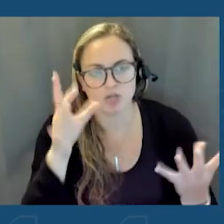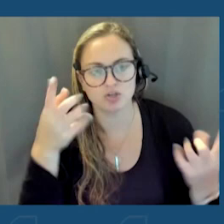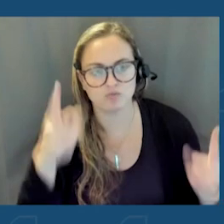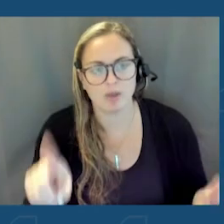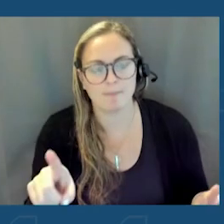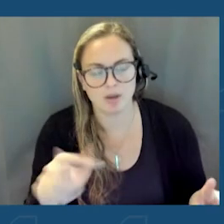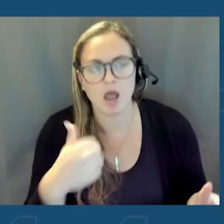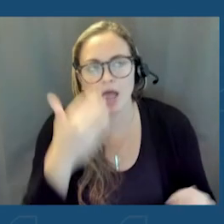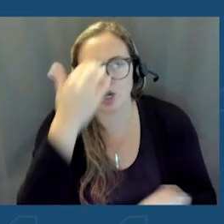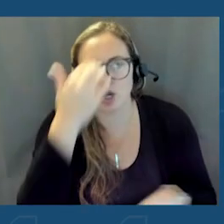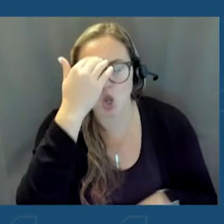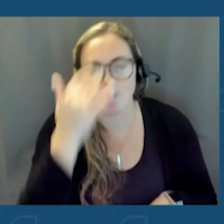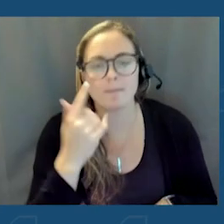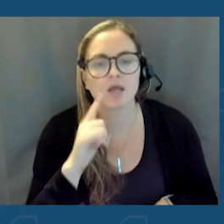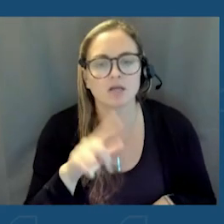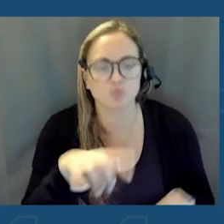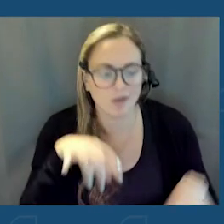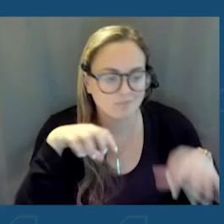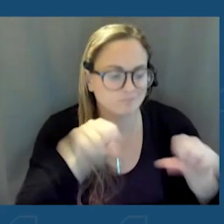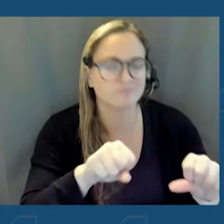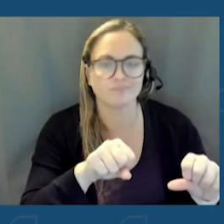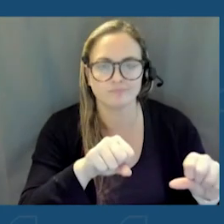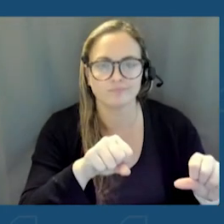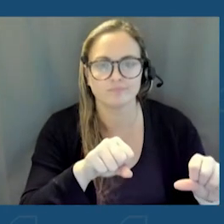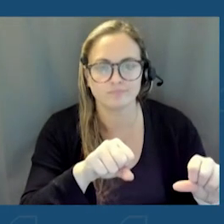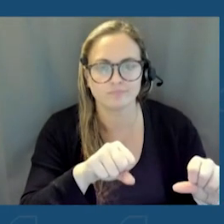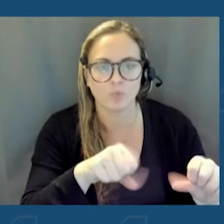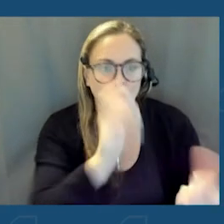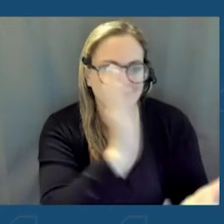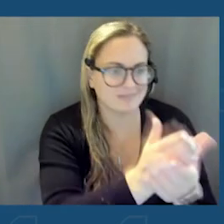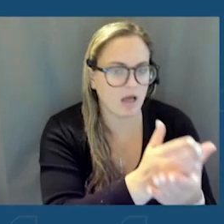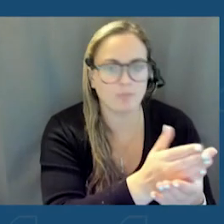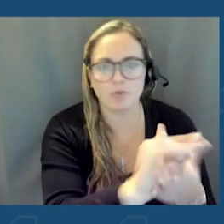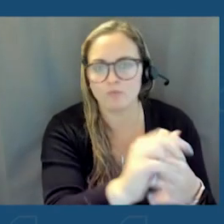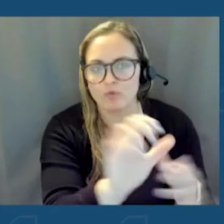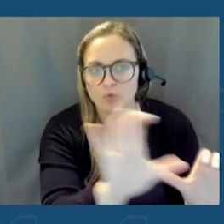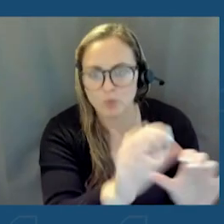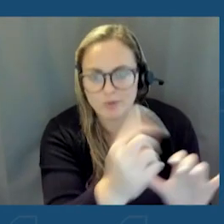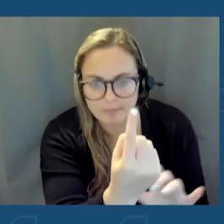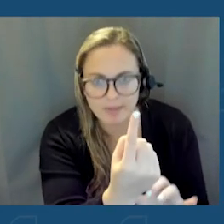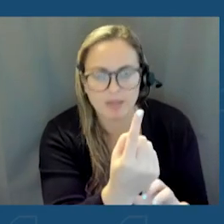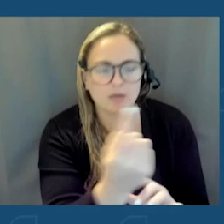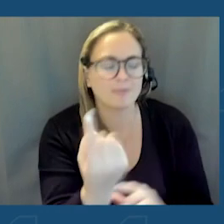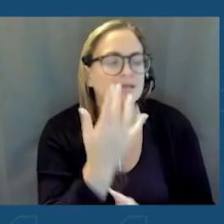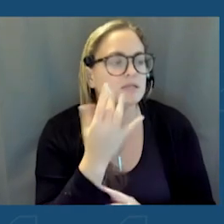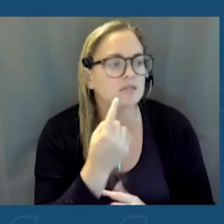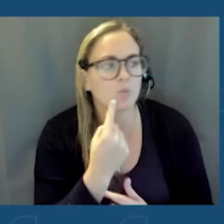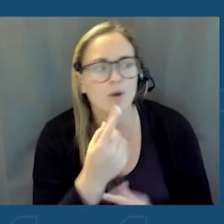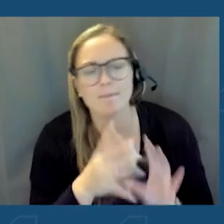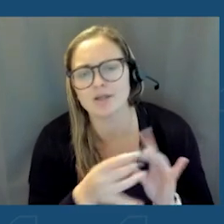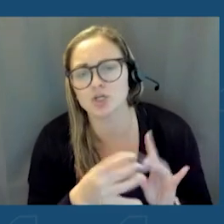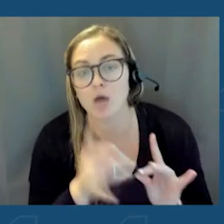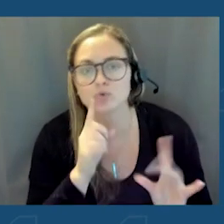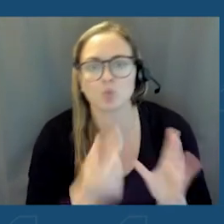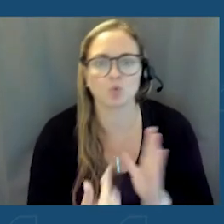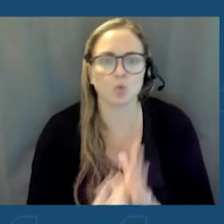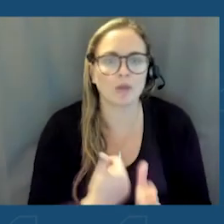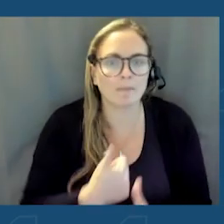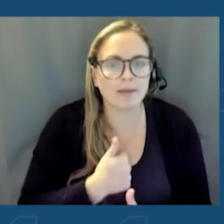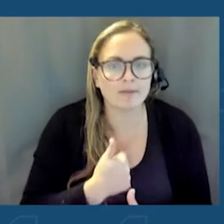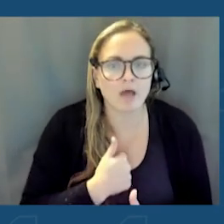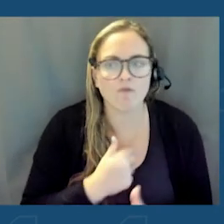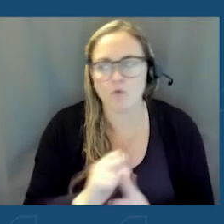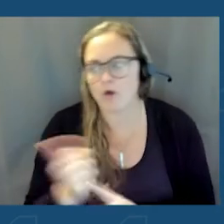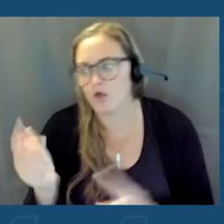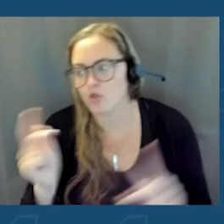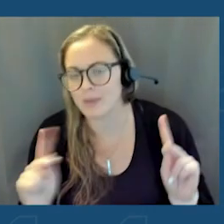happening because we took action, because somebody was decompensating, because somebody was saying they were going to kill themselves or other people, and they went out and